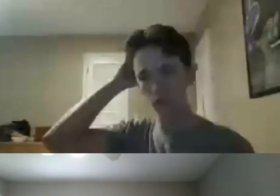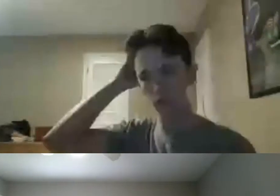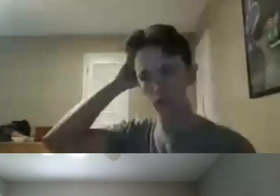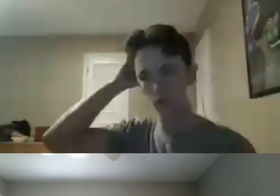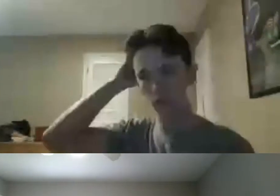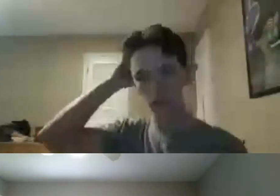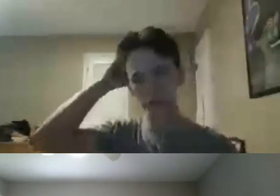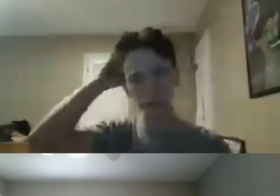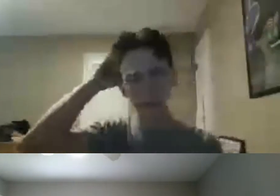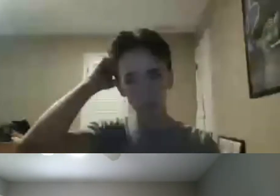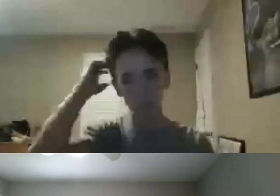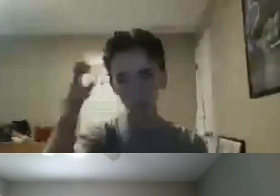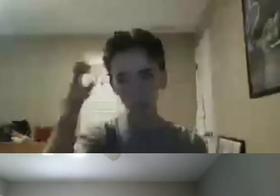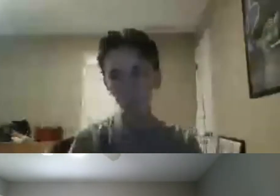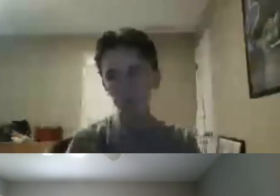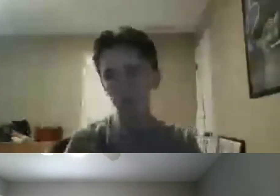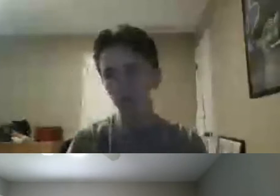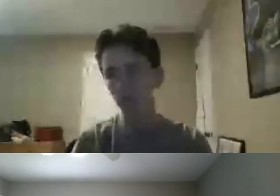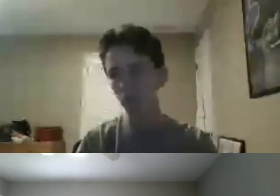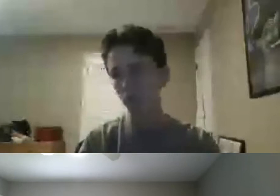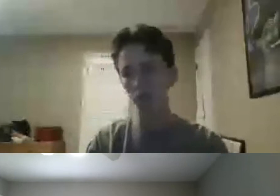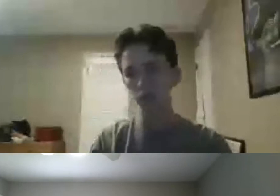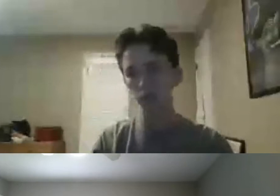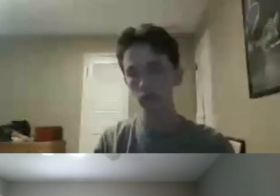way of getting a good education.